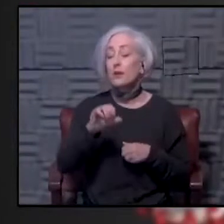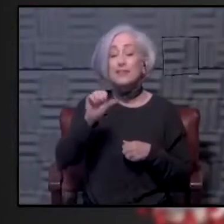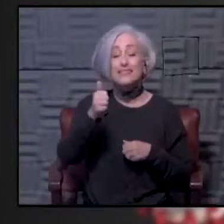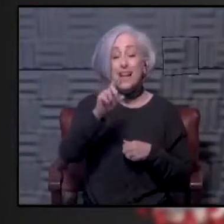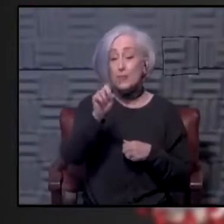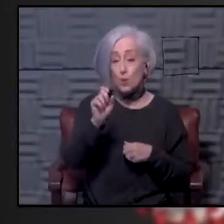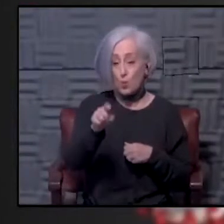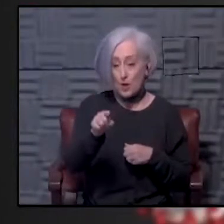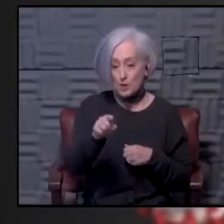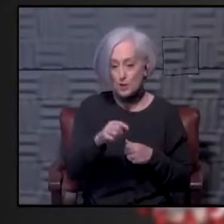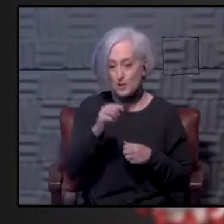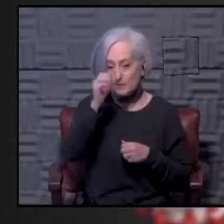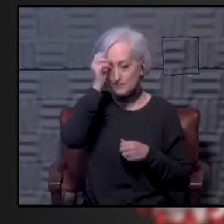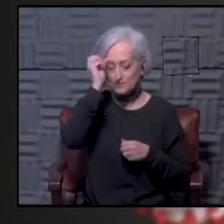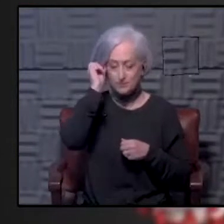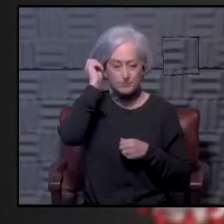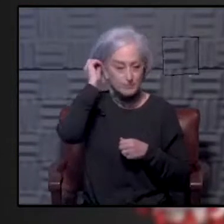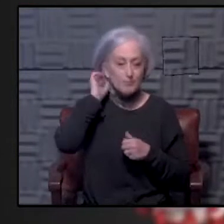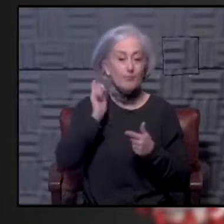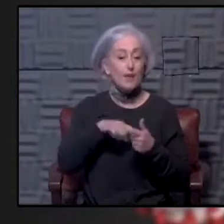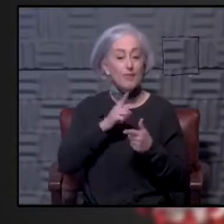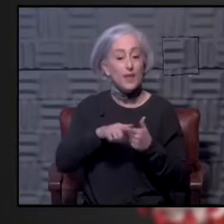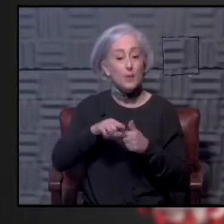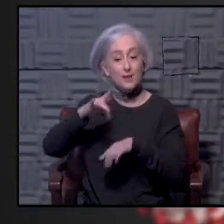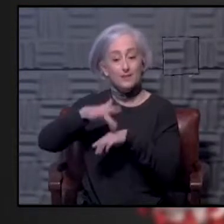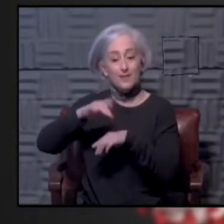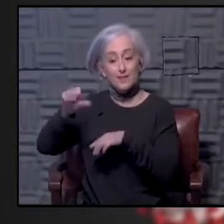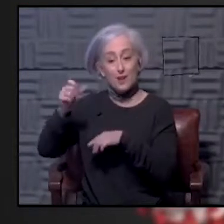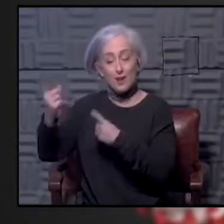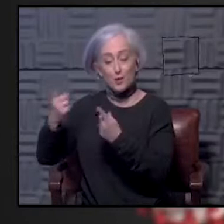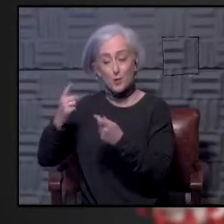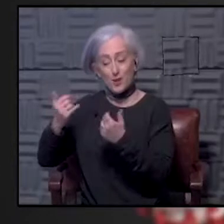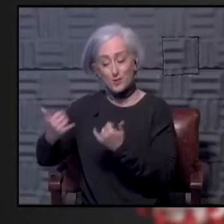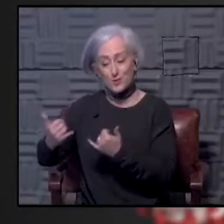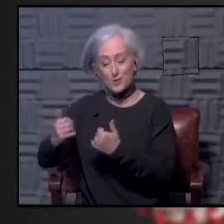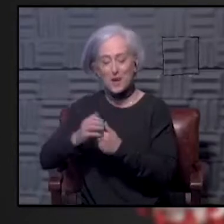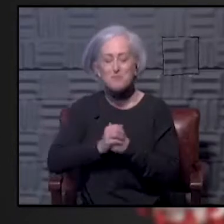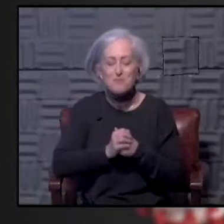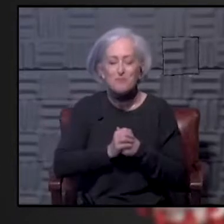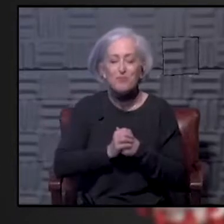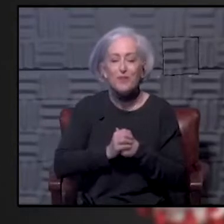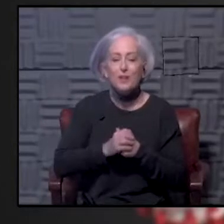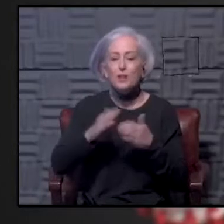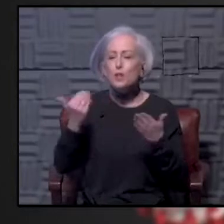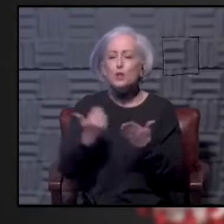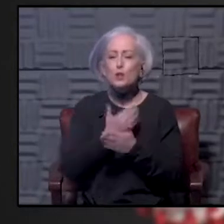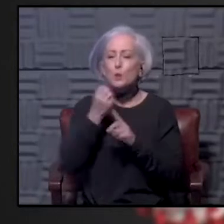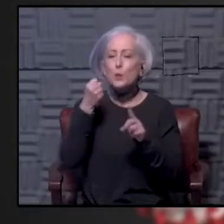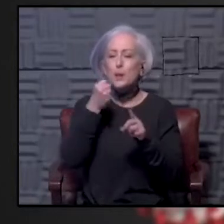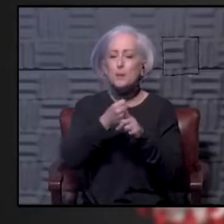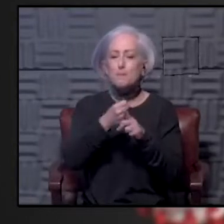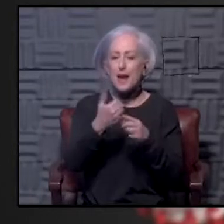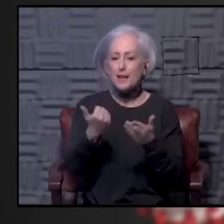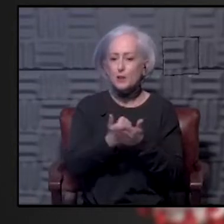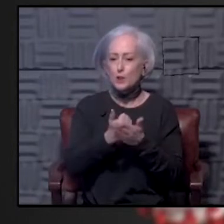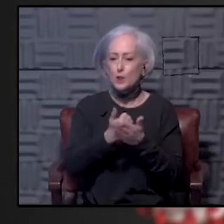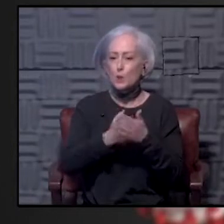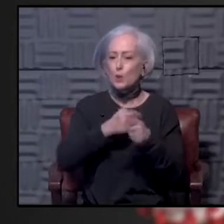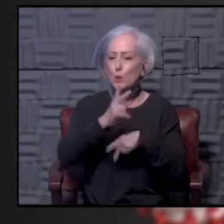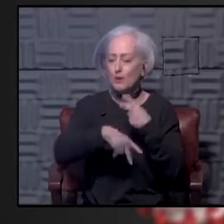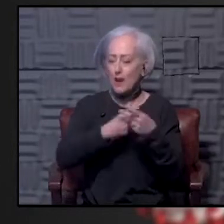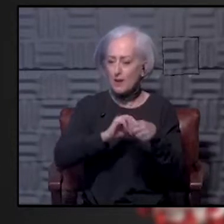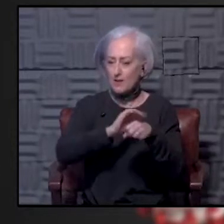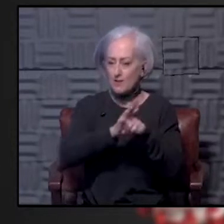to get to some of these that are coming in today, which are really good. So hang tight. What will the impact of the new virus variant be on the spread of infection